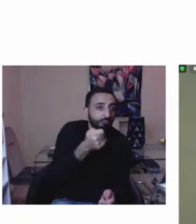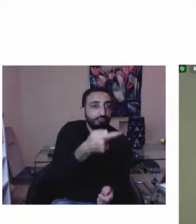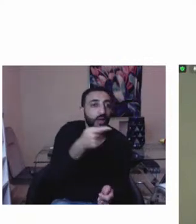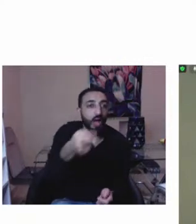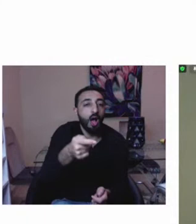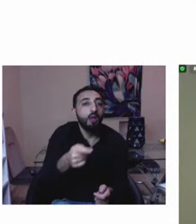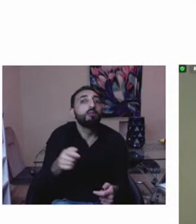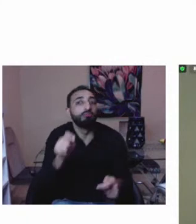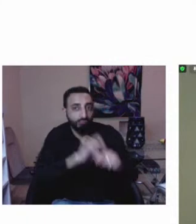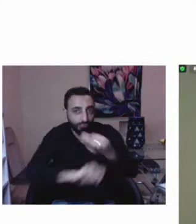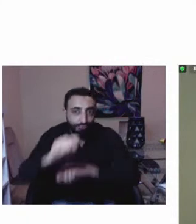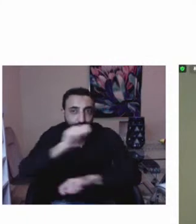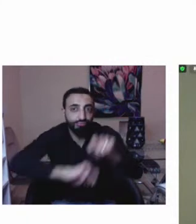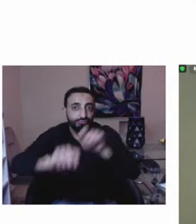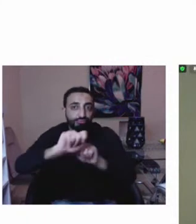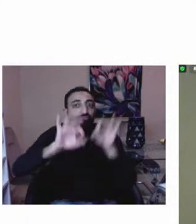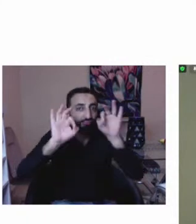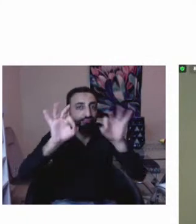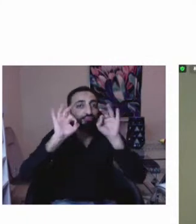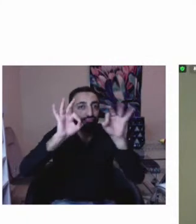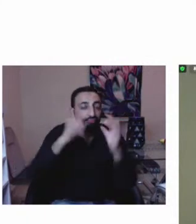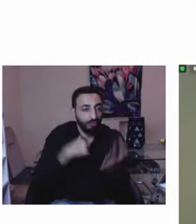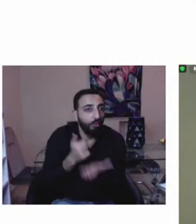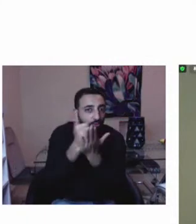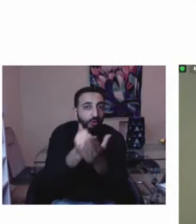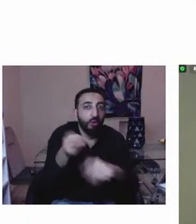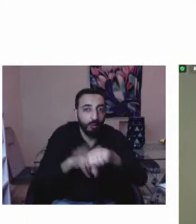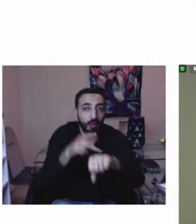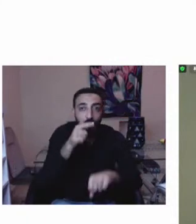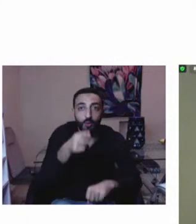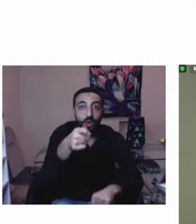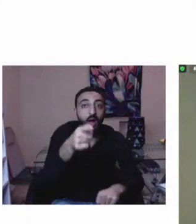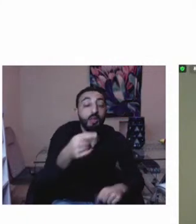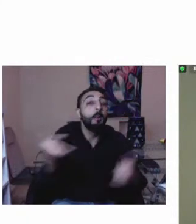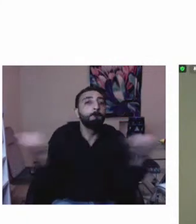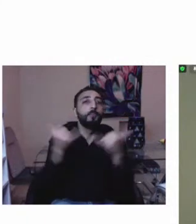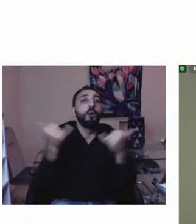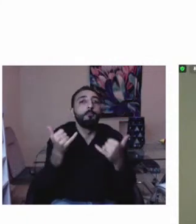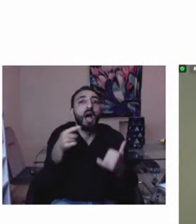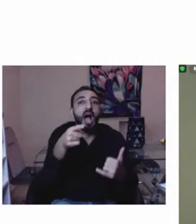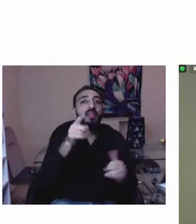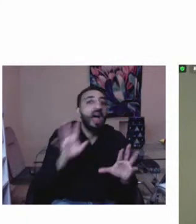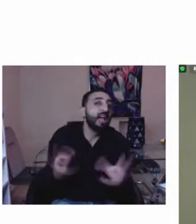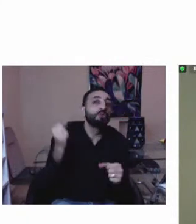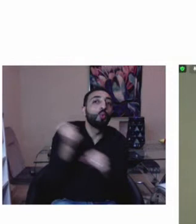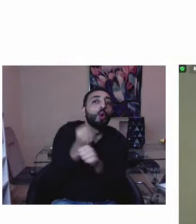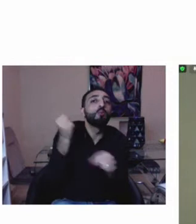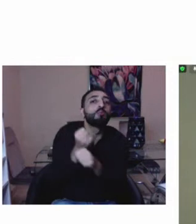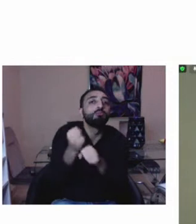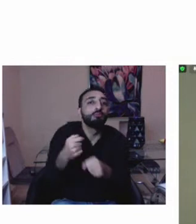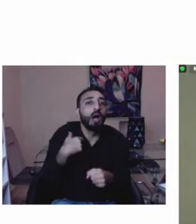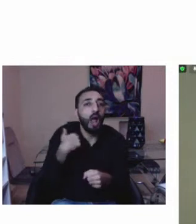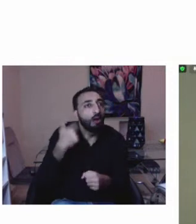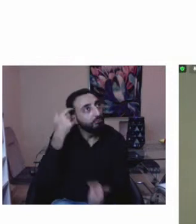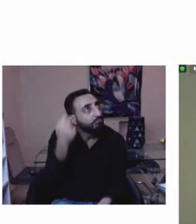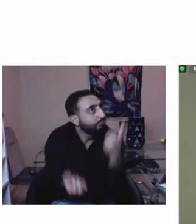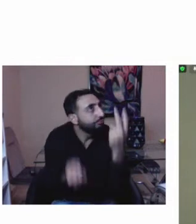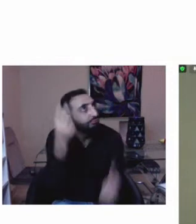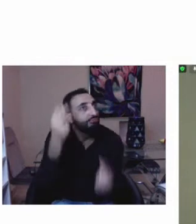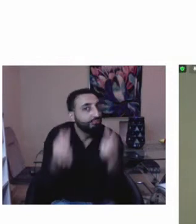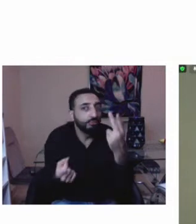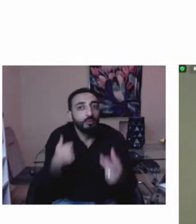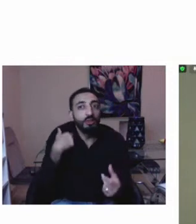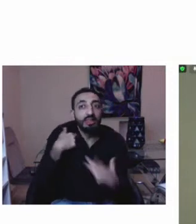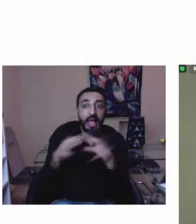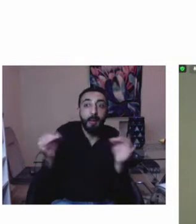the youth-led organizations. Most of the resources used to for peace building are not in the reach